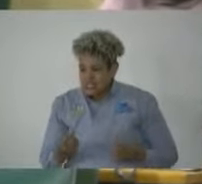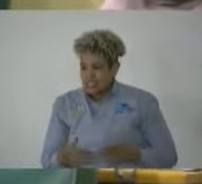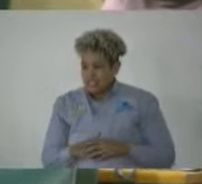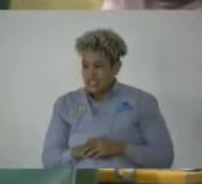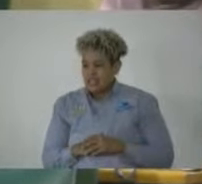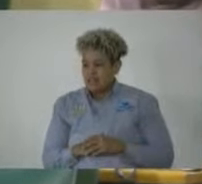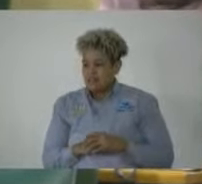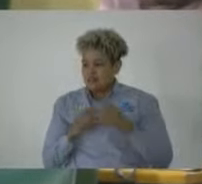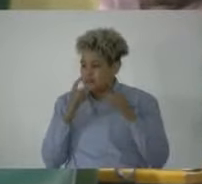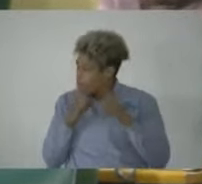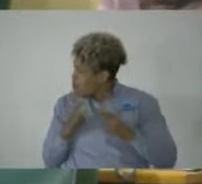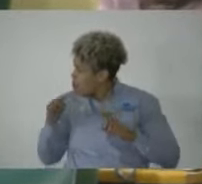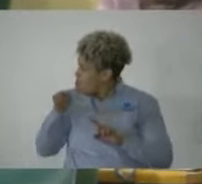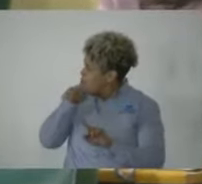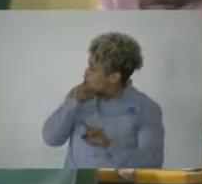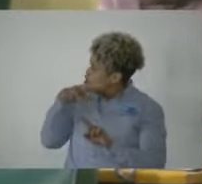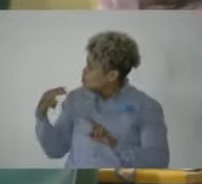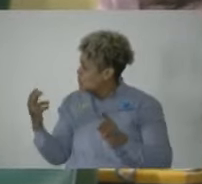points of view.